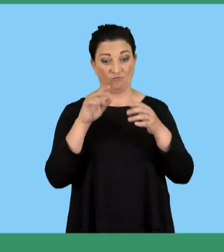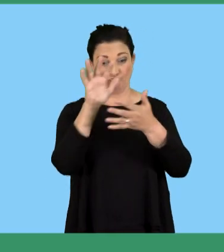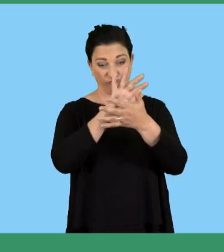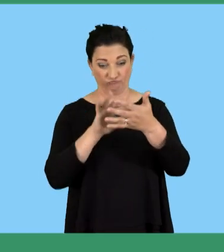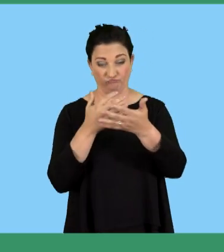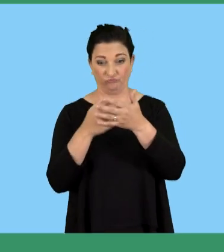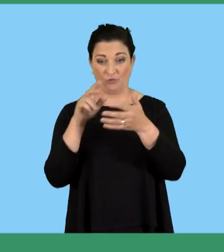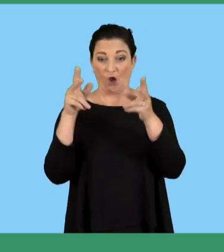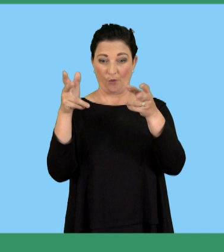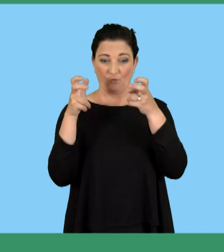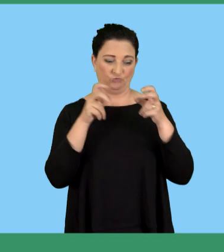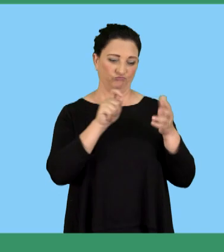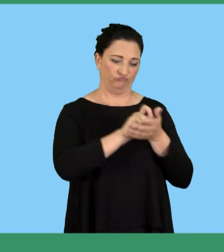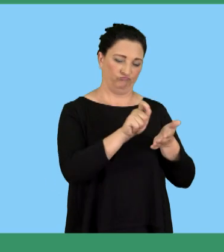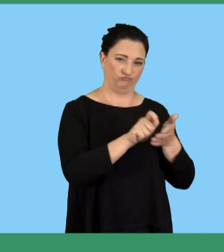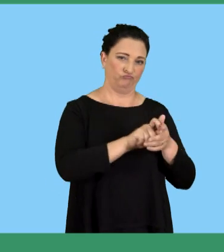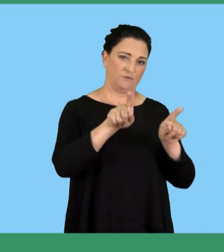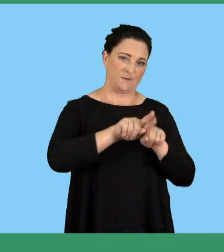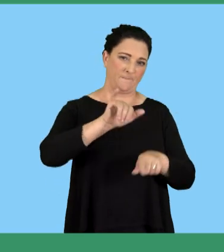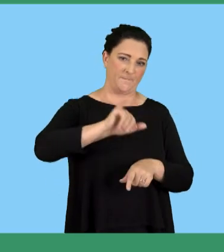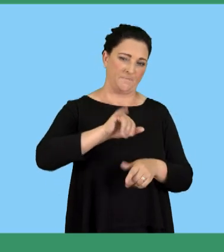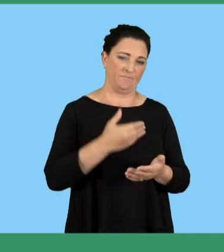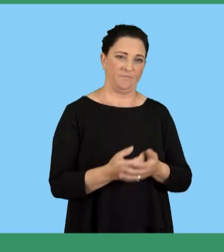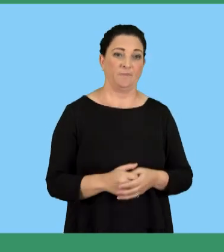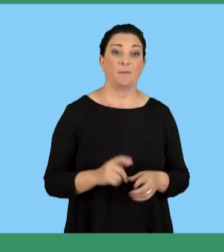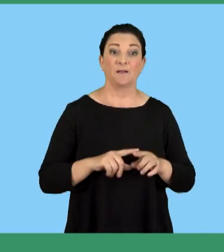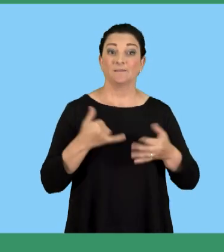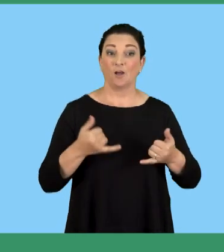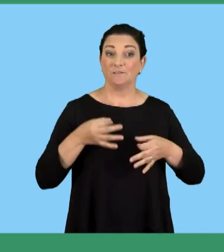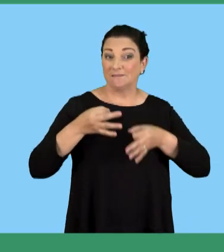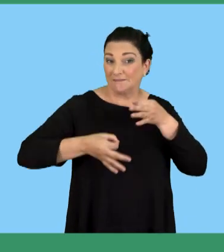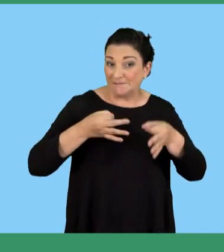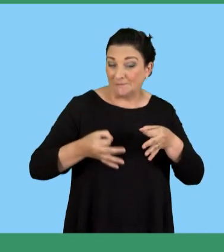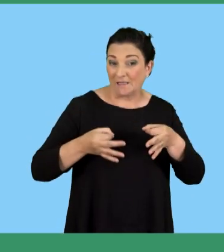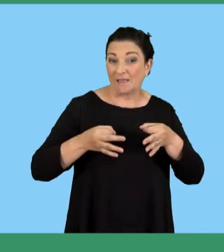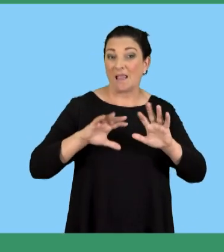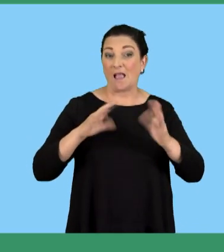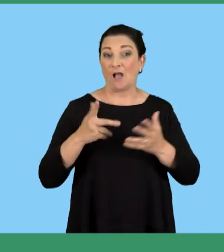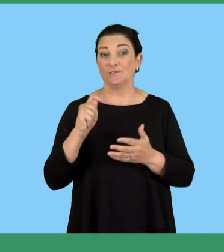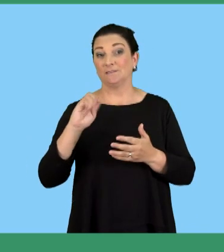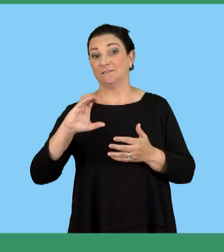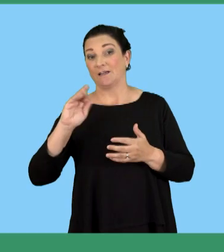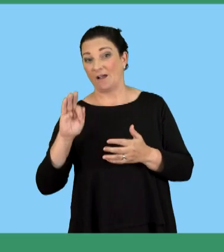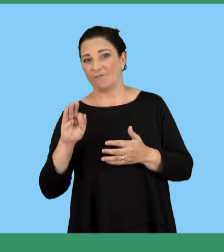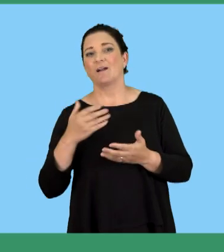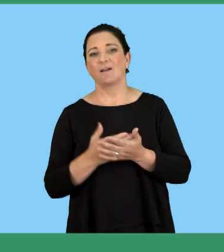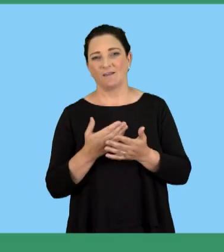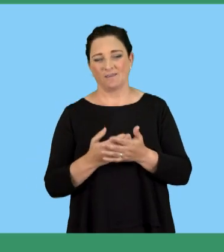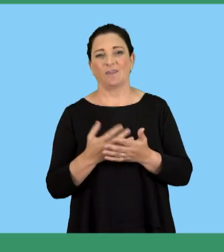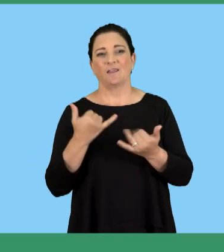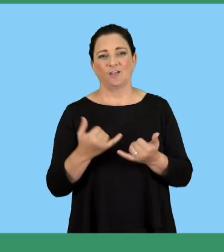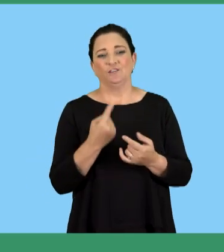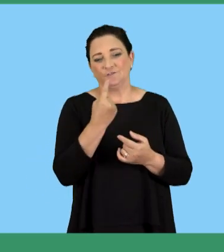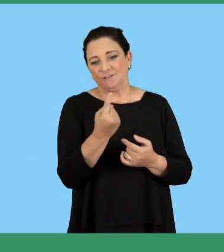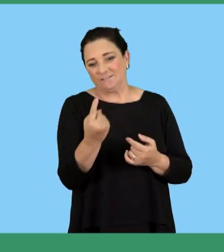from the scenario. That is one. Then number two, explain ways in which Tembisa Chicken Farm can deal with each of